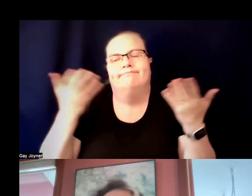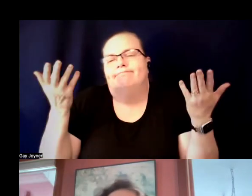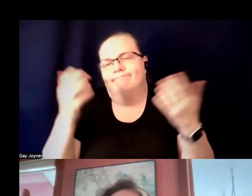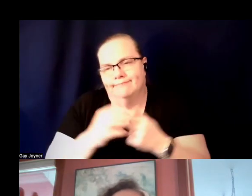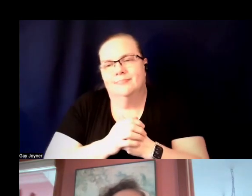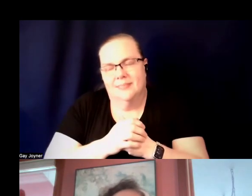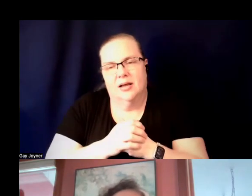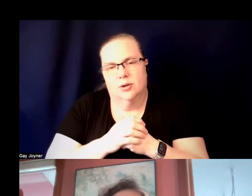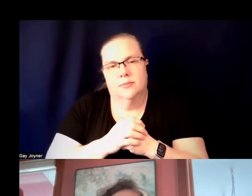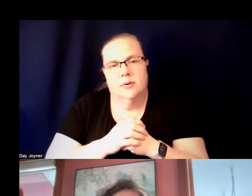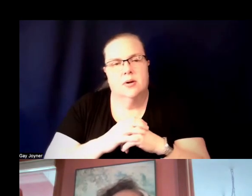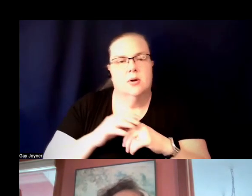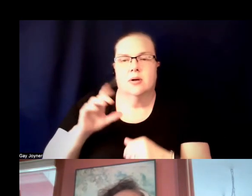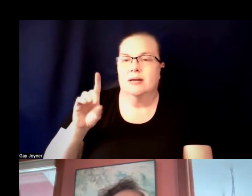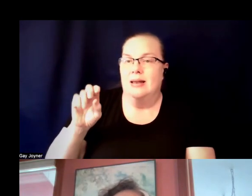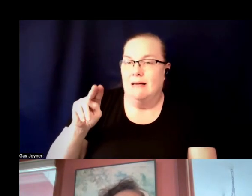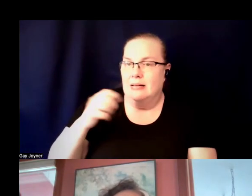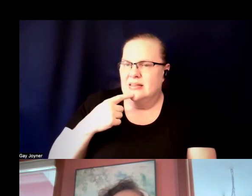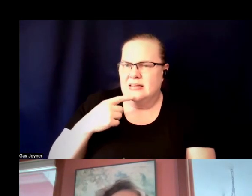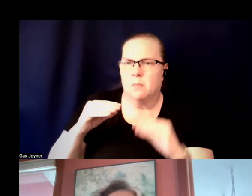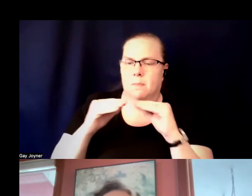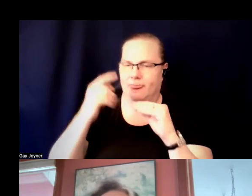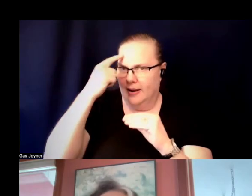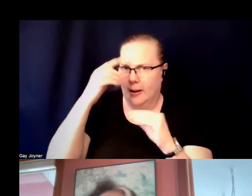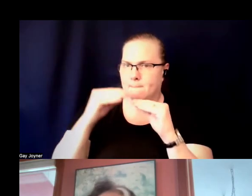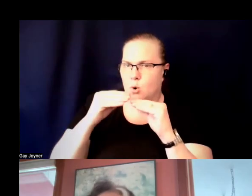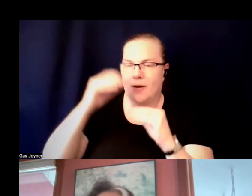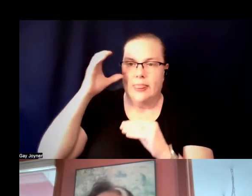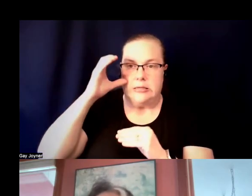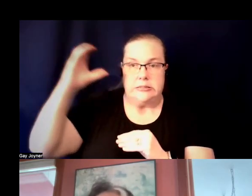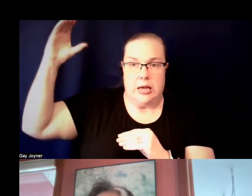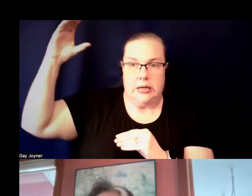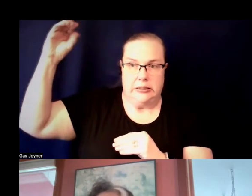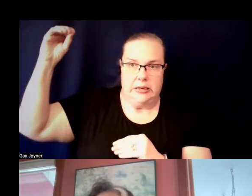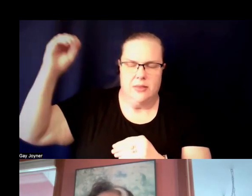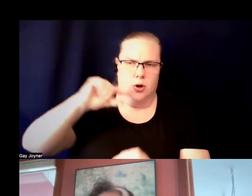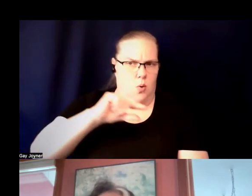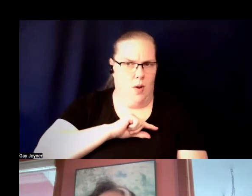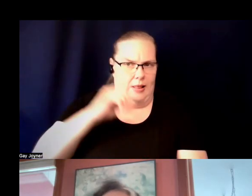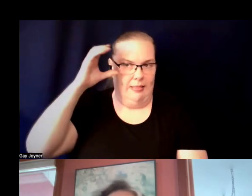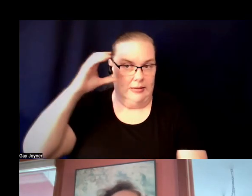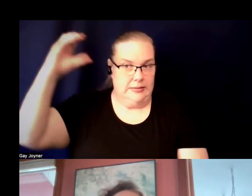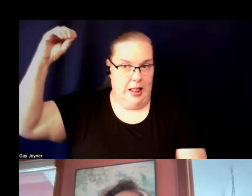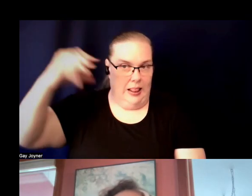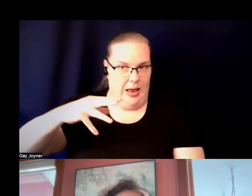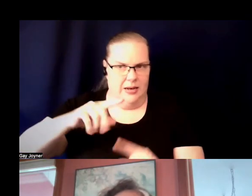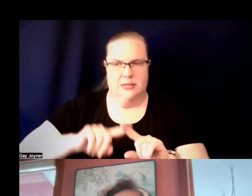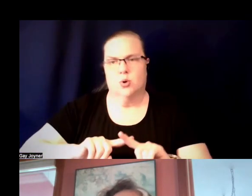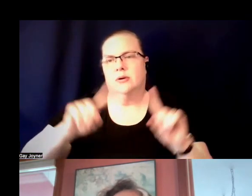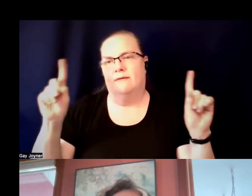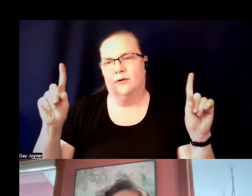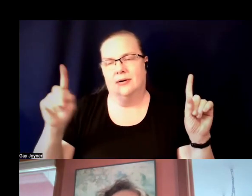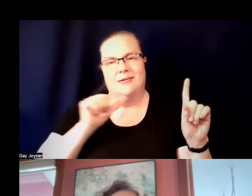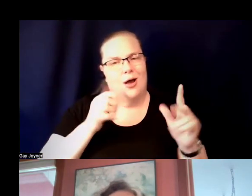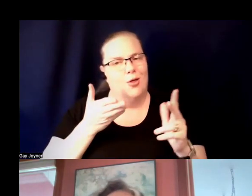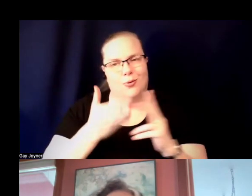I was thinking actually more of the sun because the quality of the sunlight is so different, not just through times